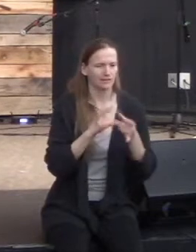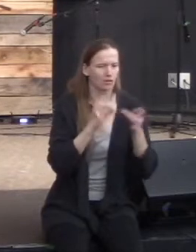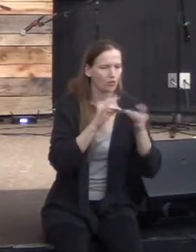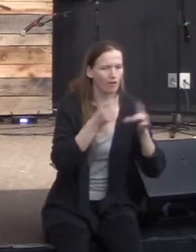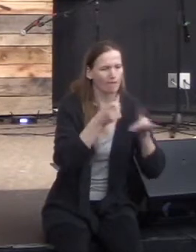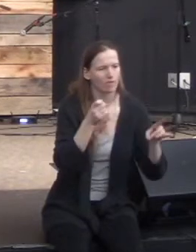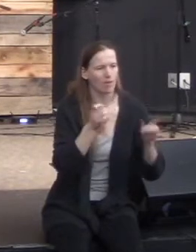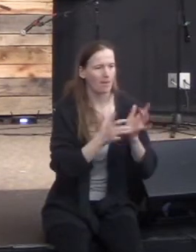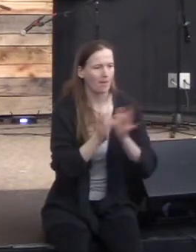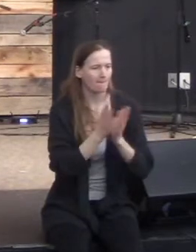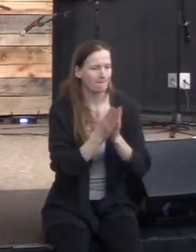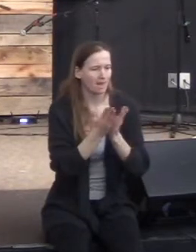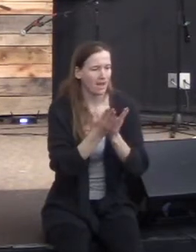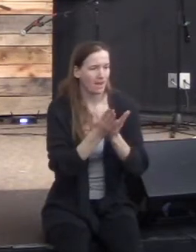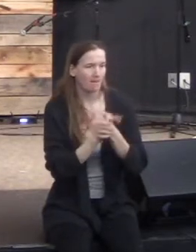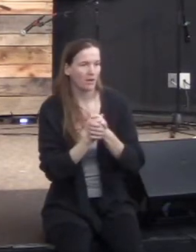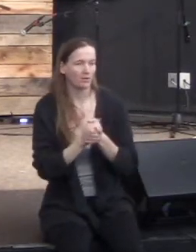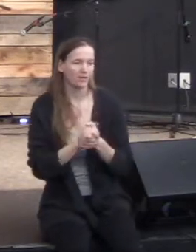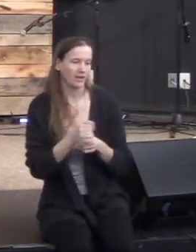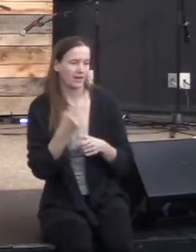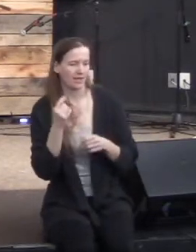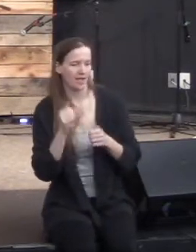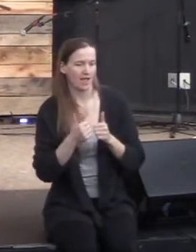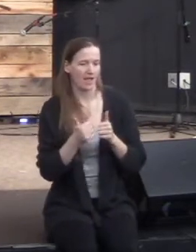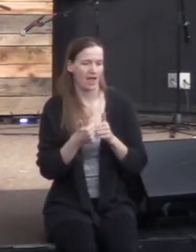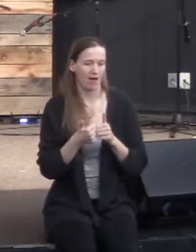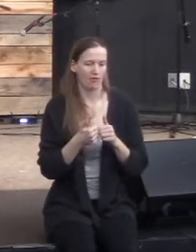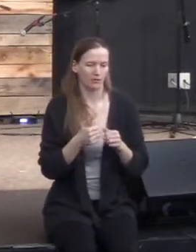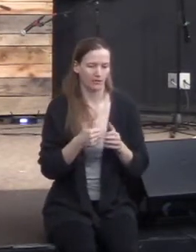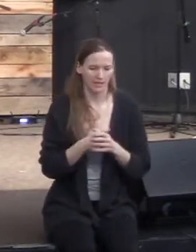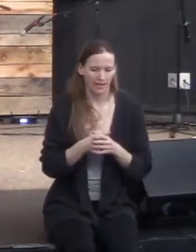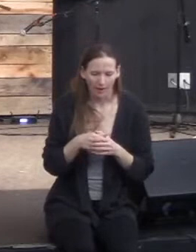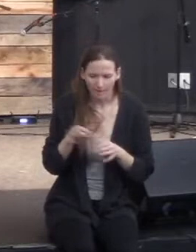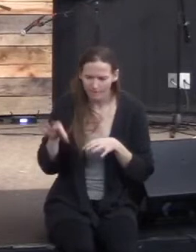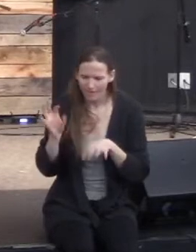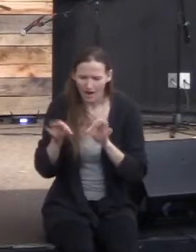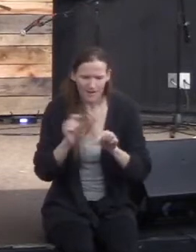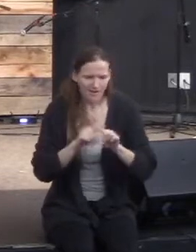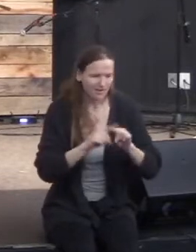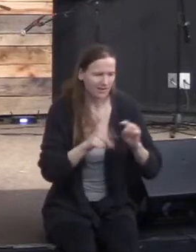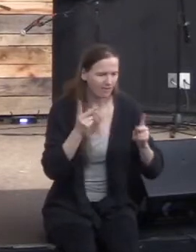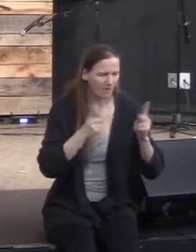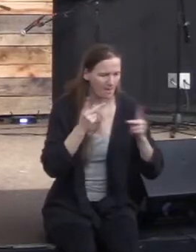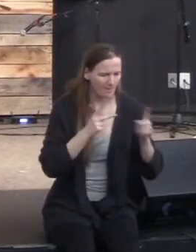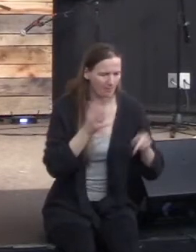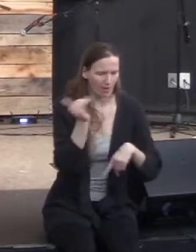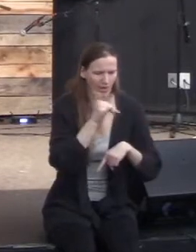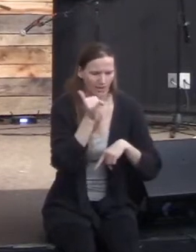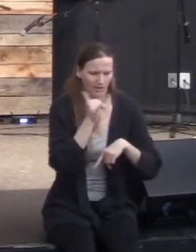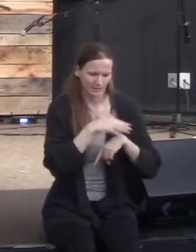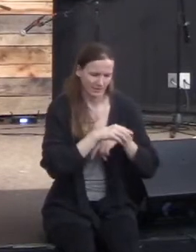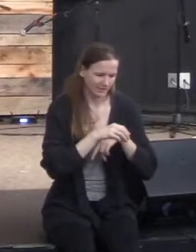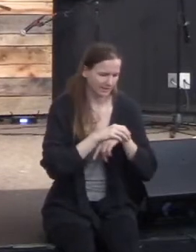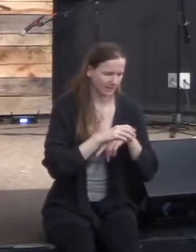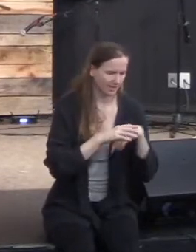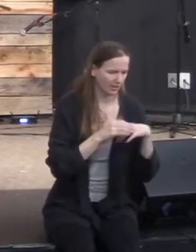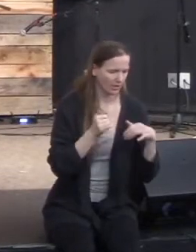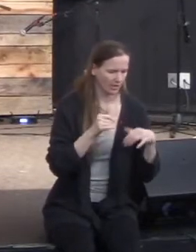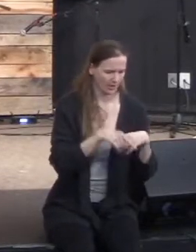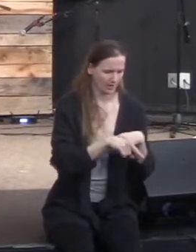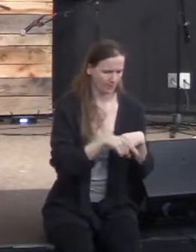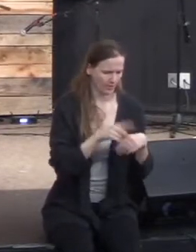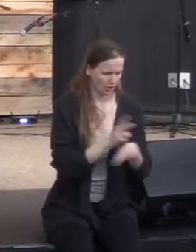just yahoos and turn them into a nation that would ultimately give us Jesus, who that very nation that was created out of God's grace would